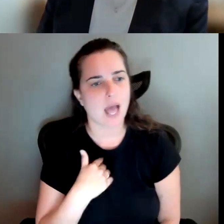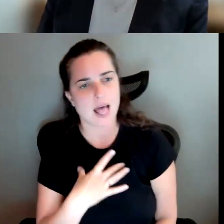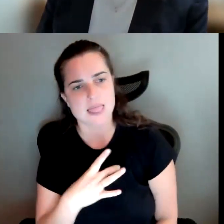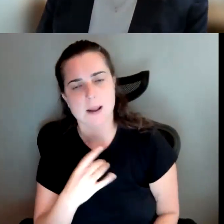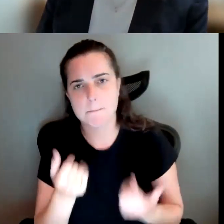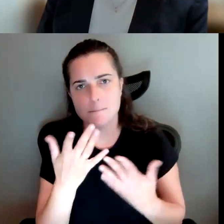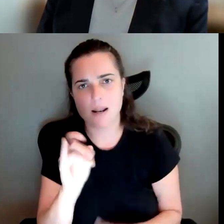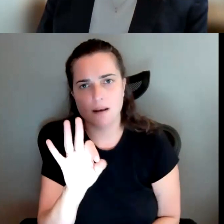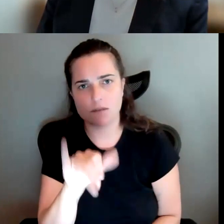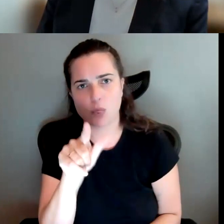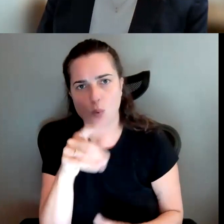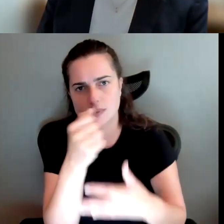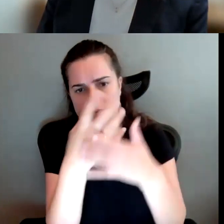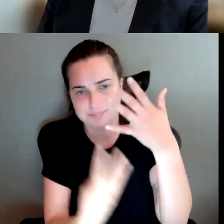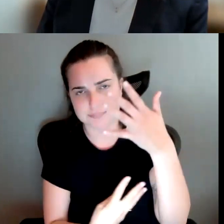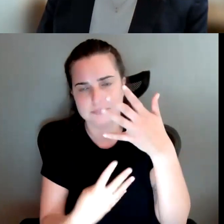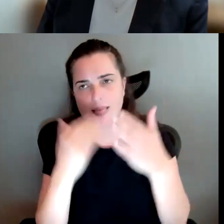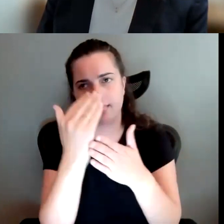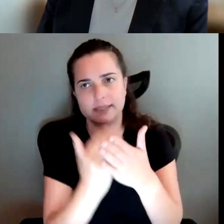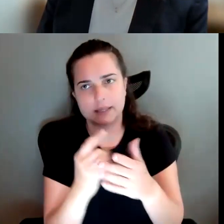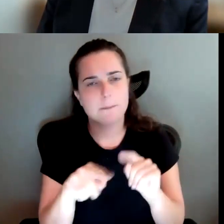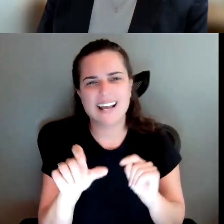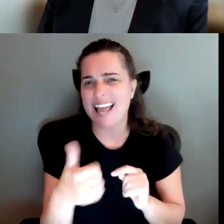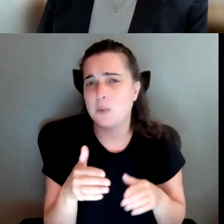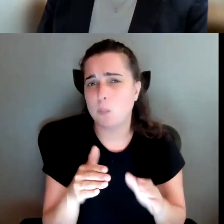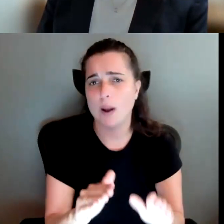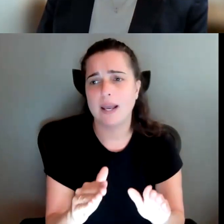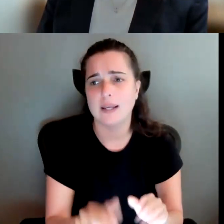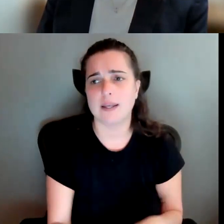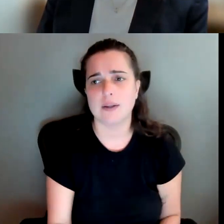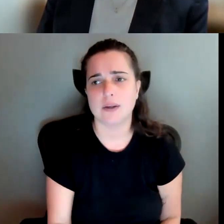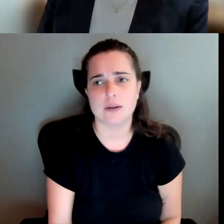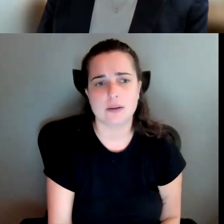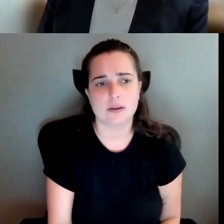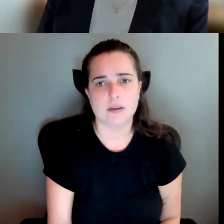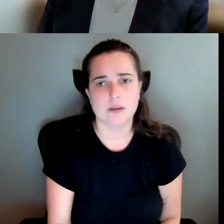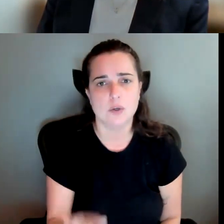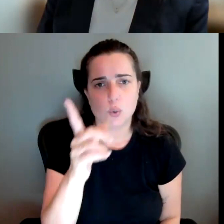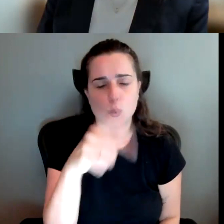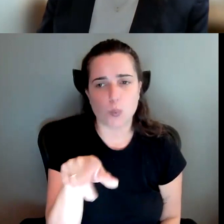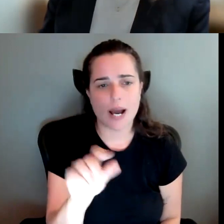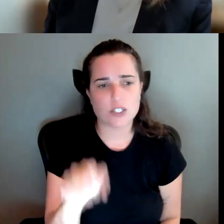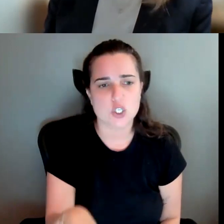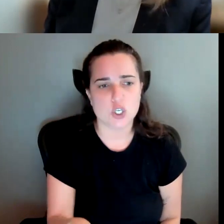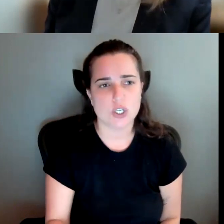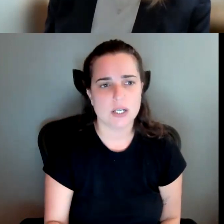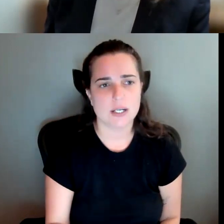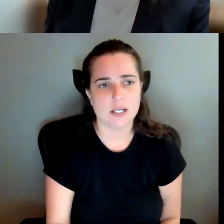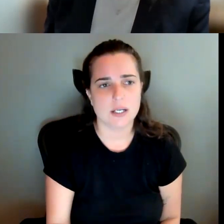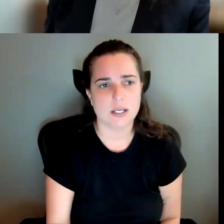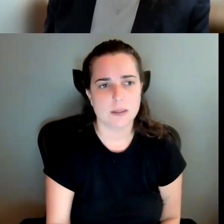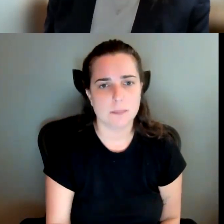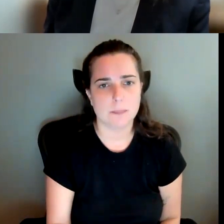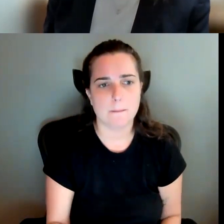listed, but is there any way that you guys could like put all those in the